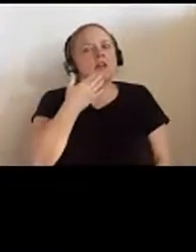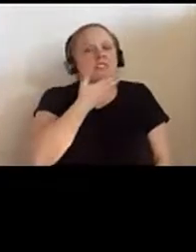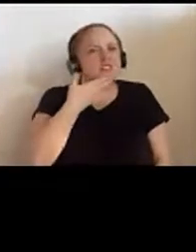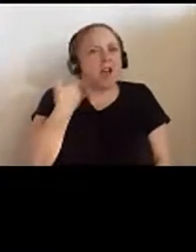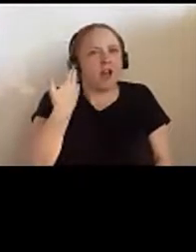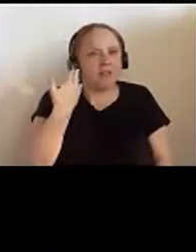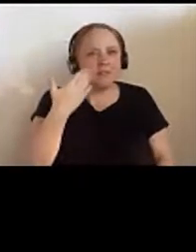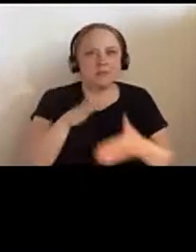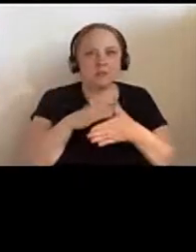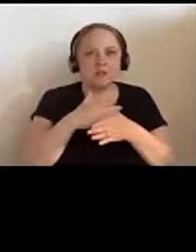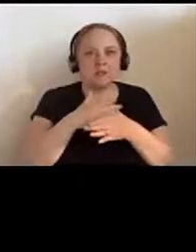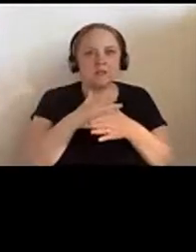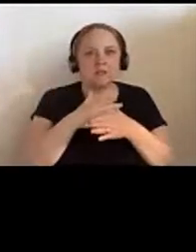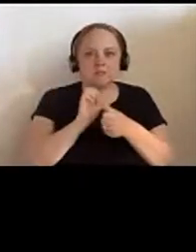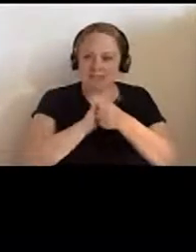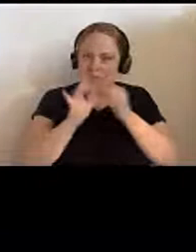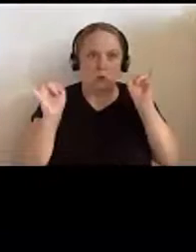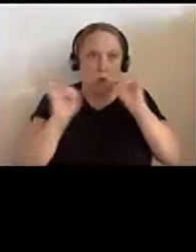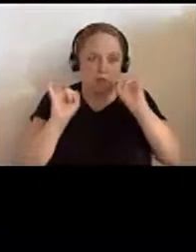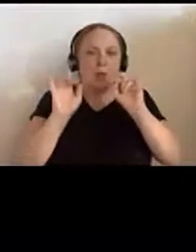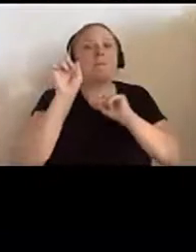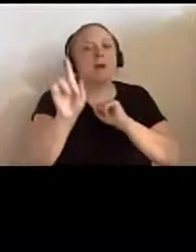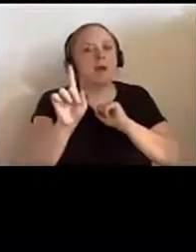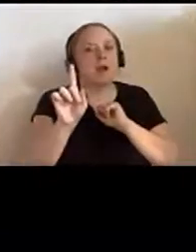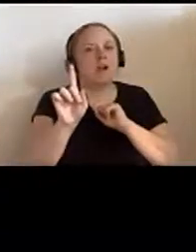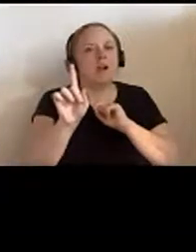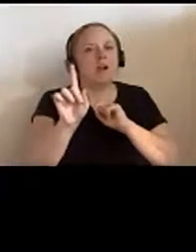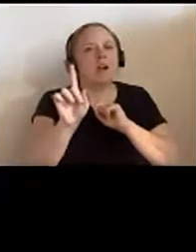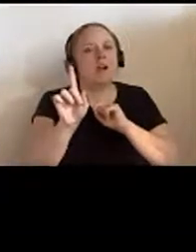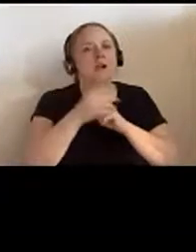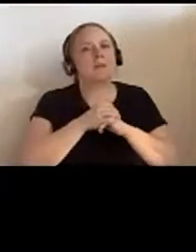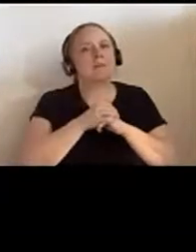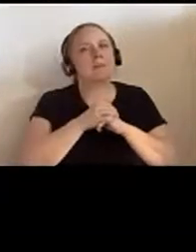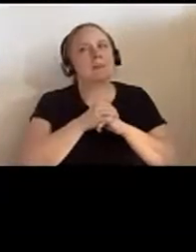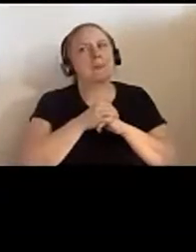many terrible aspects of the pandemic, but it was just,